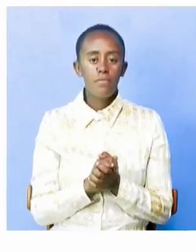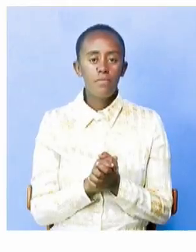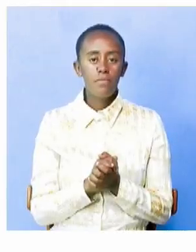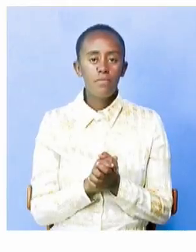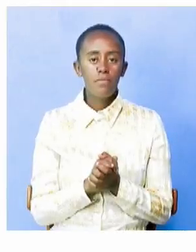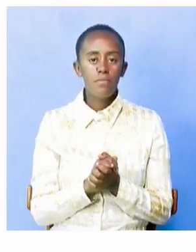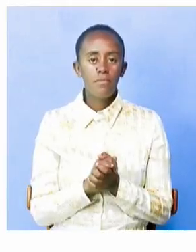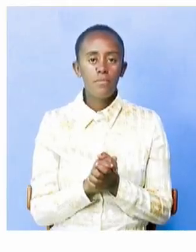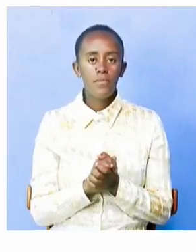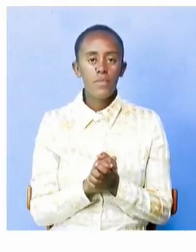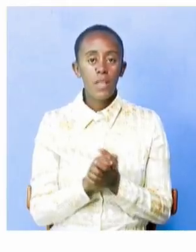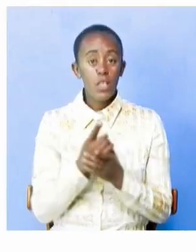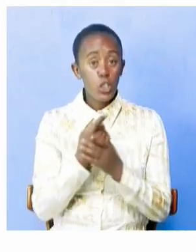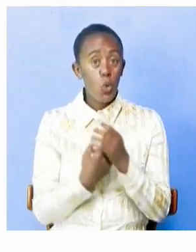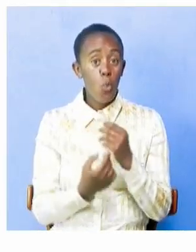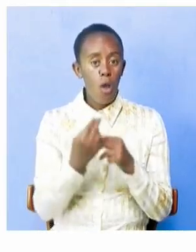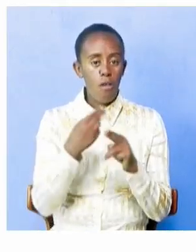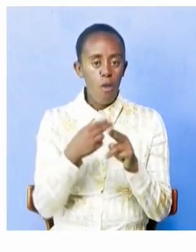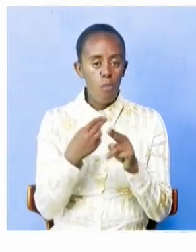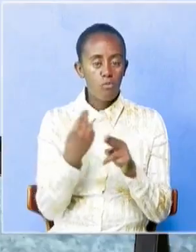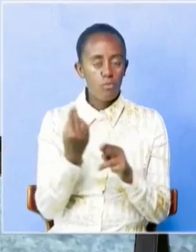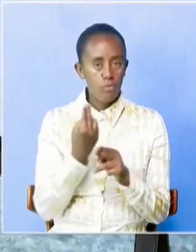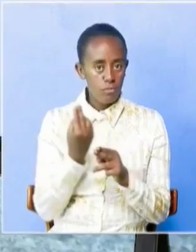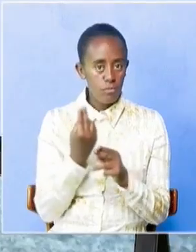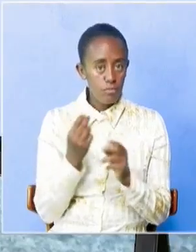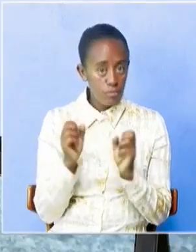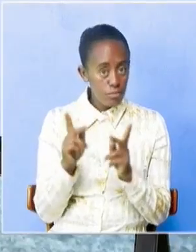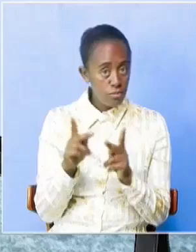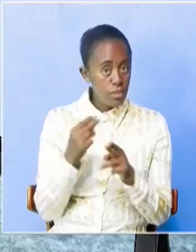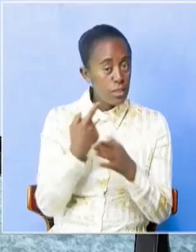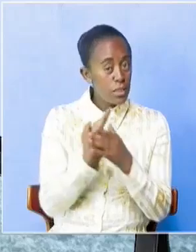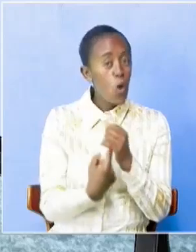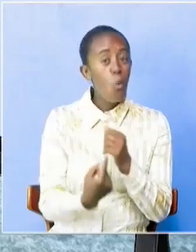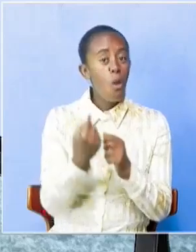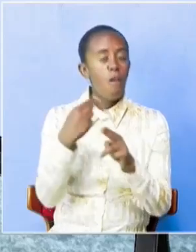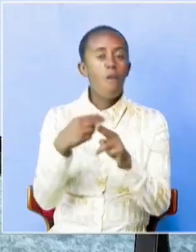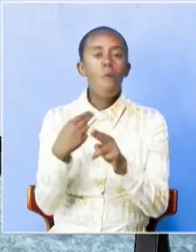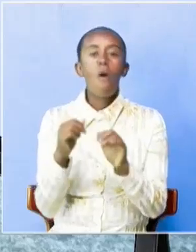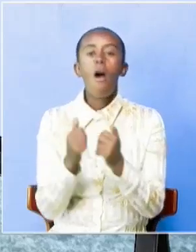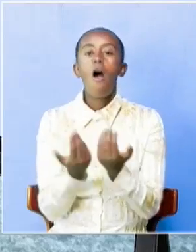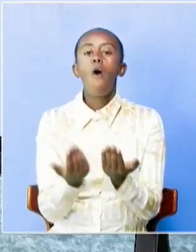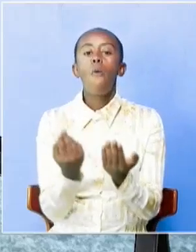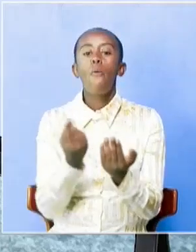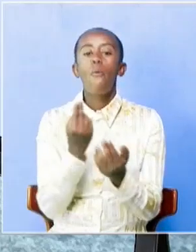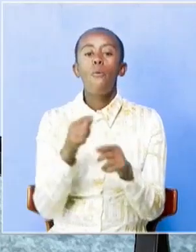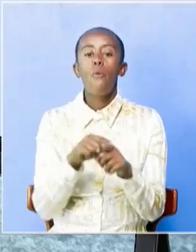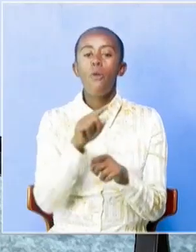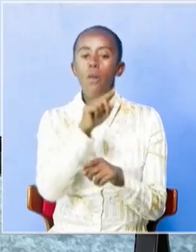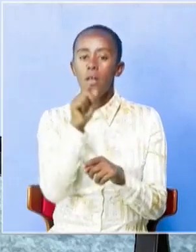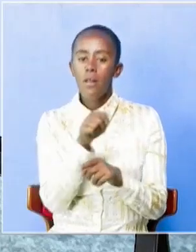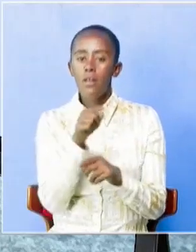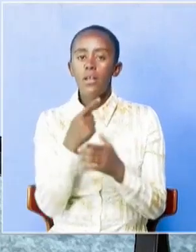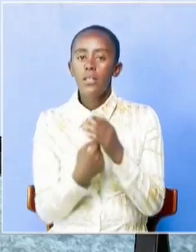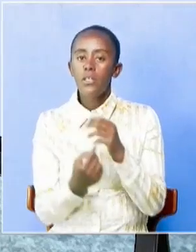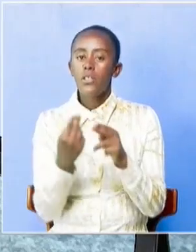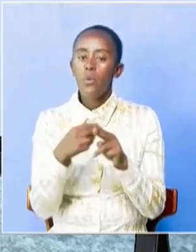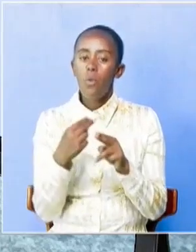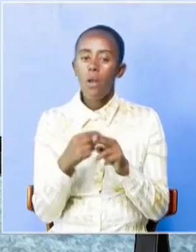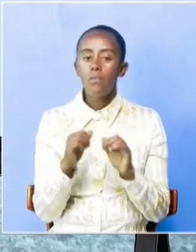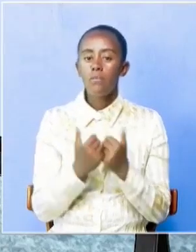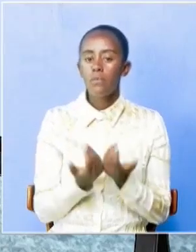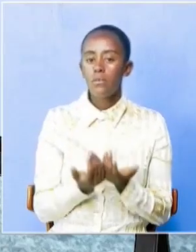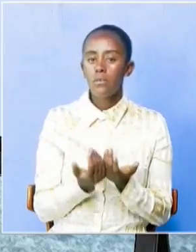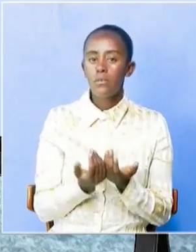with a singular noun. Okay? With a singular noun. How do we use apostrophe with a singular noun?